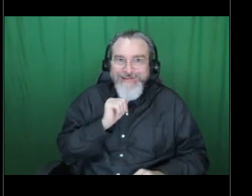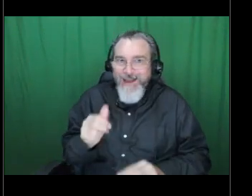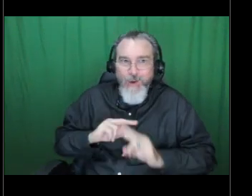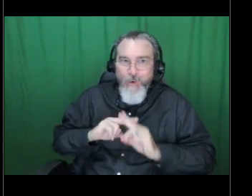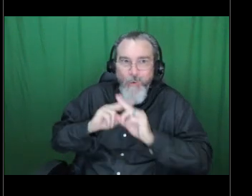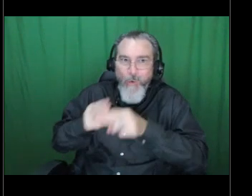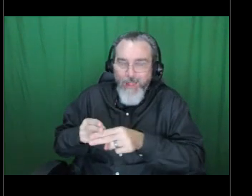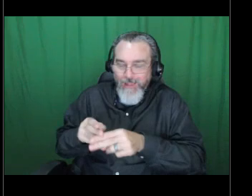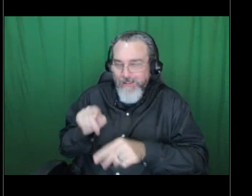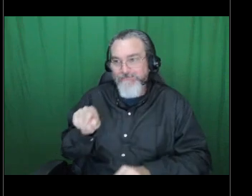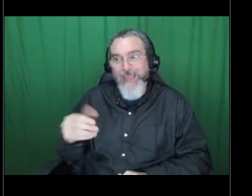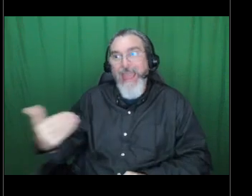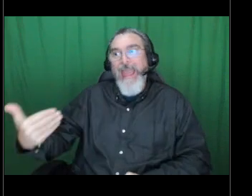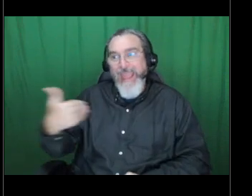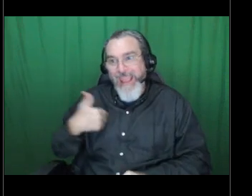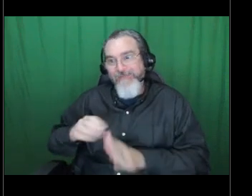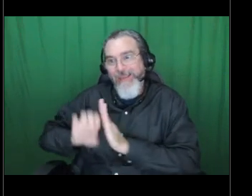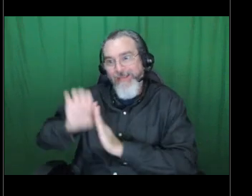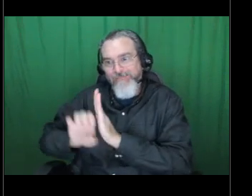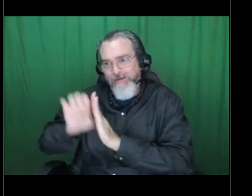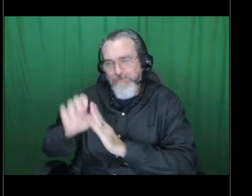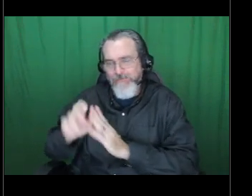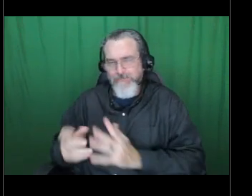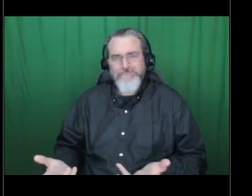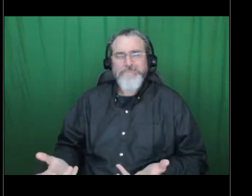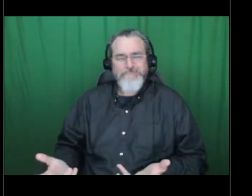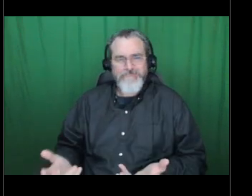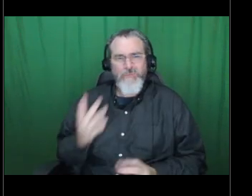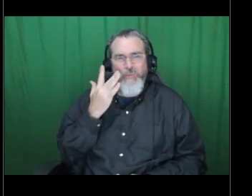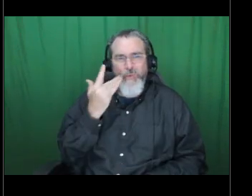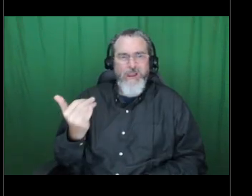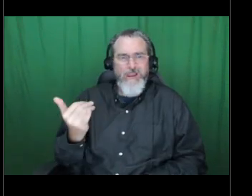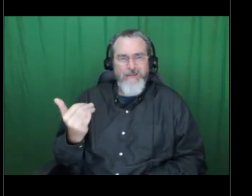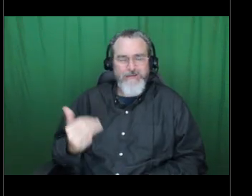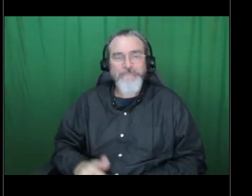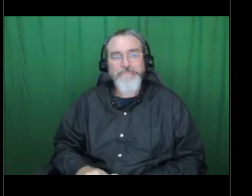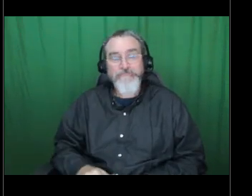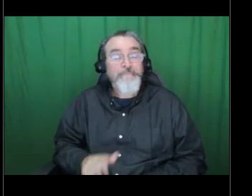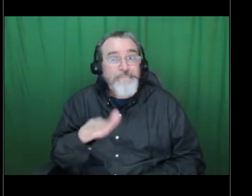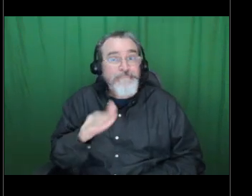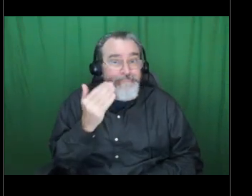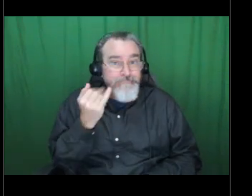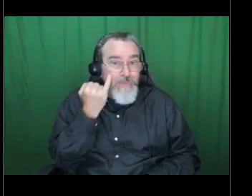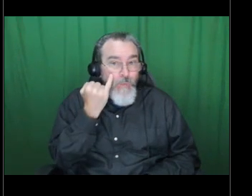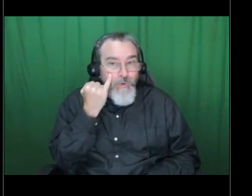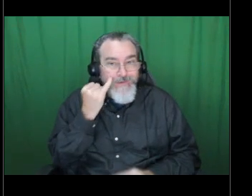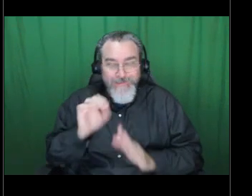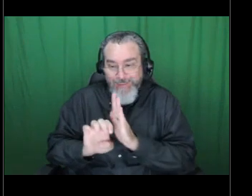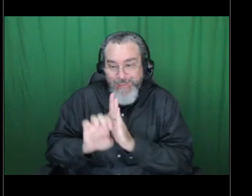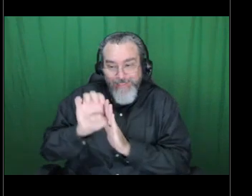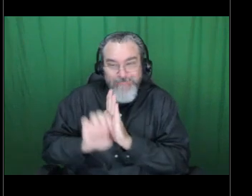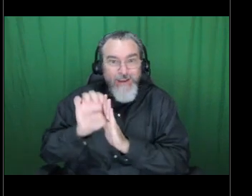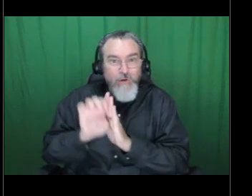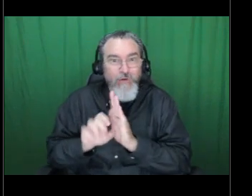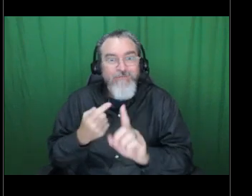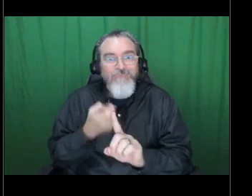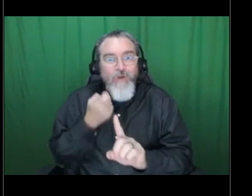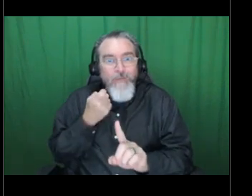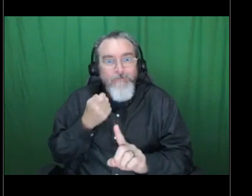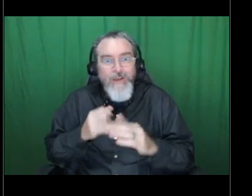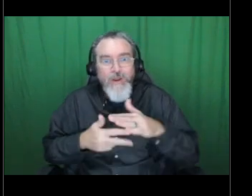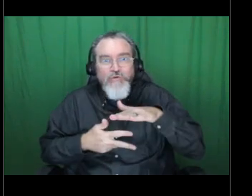elevators. For example, when an elevator travels from a garage or other